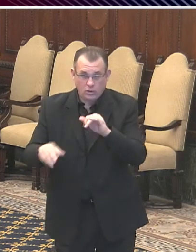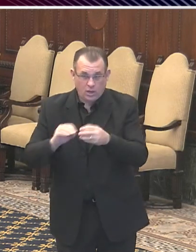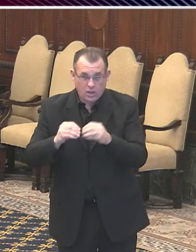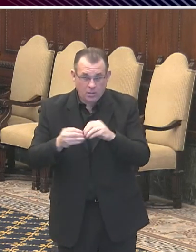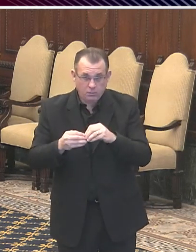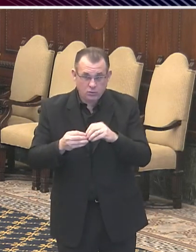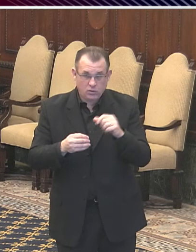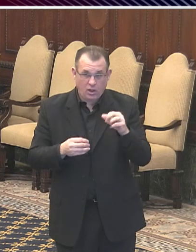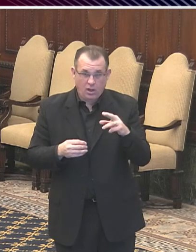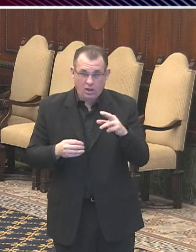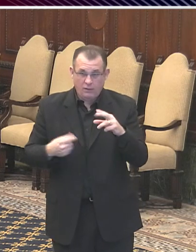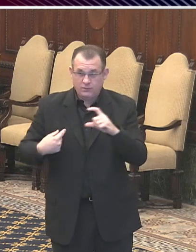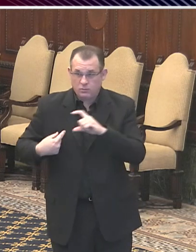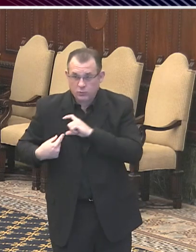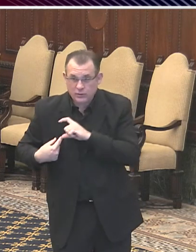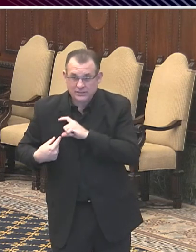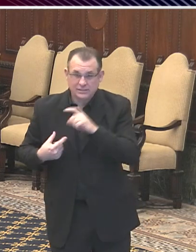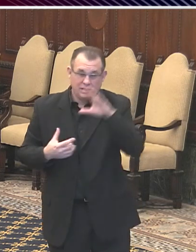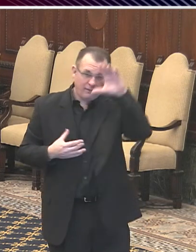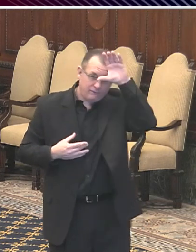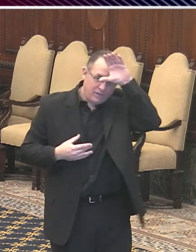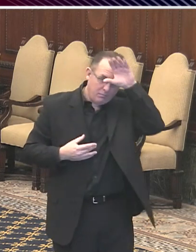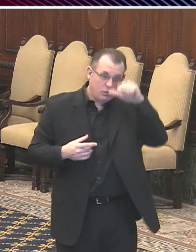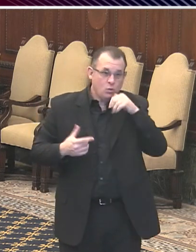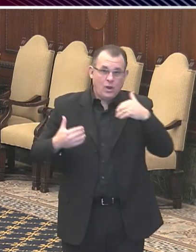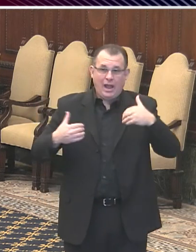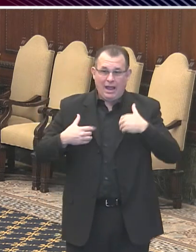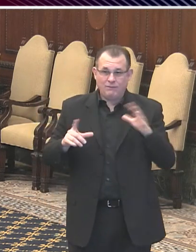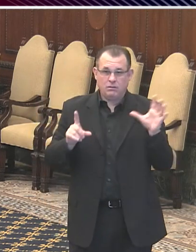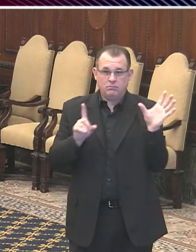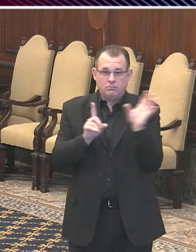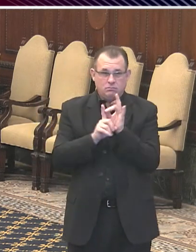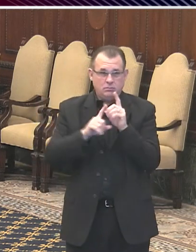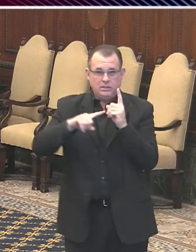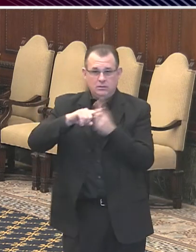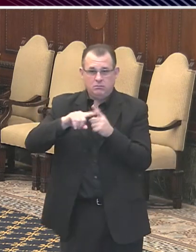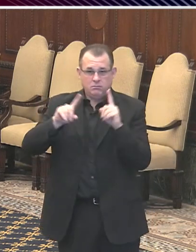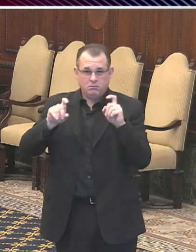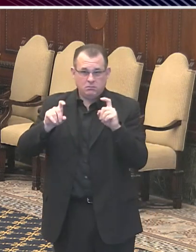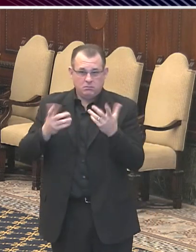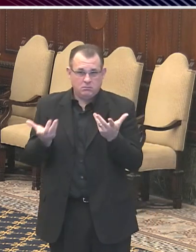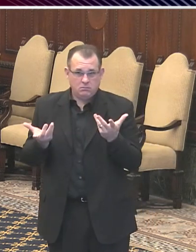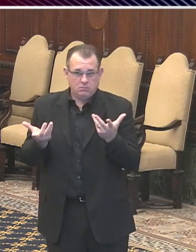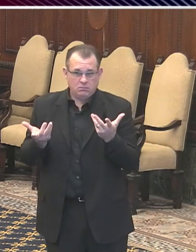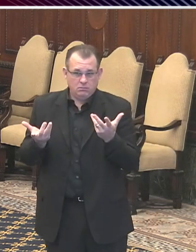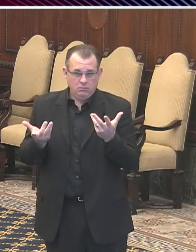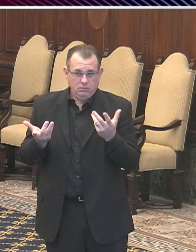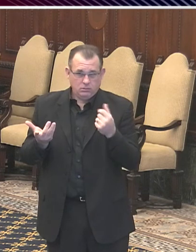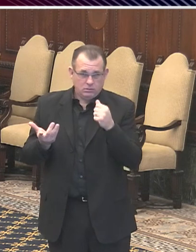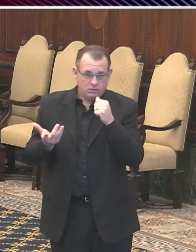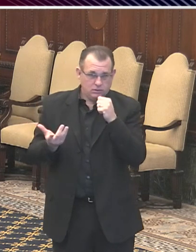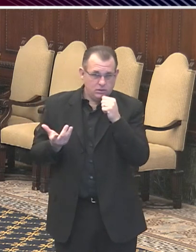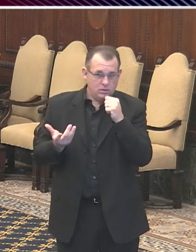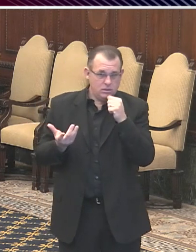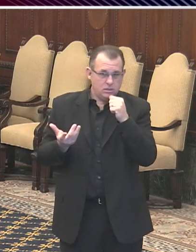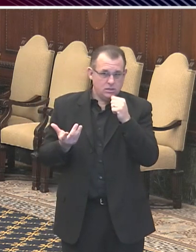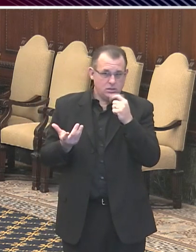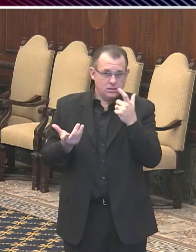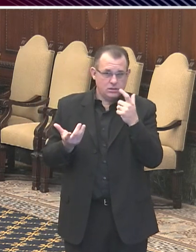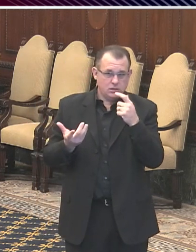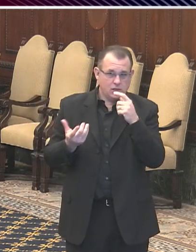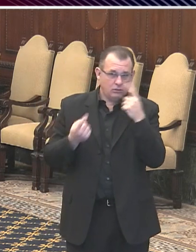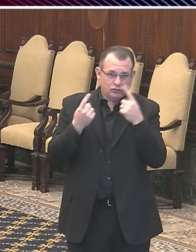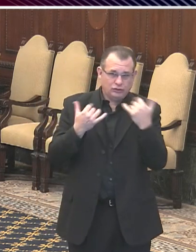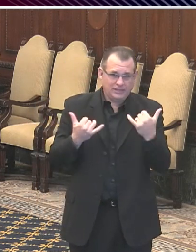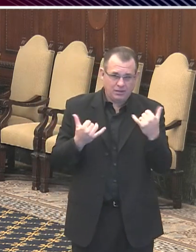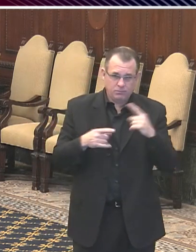say, police and firefighters who have tested positive. You've said that it's not hundreds right now, but could you put a number